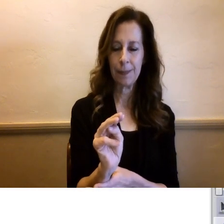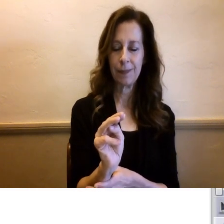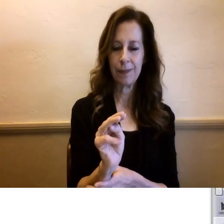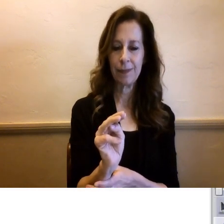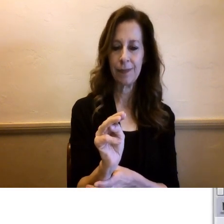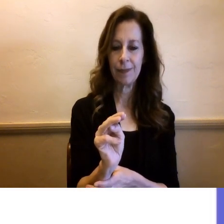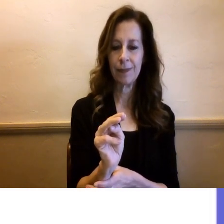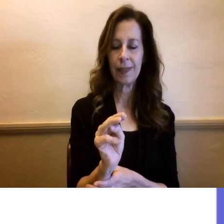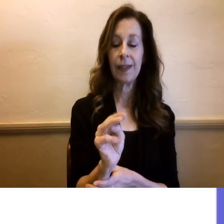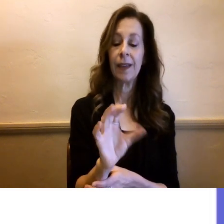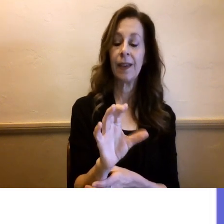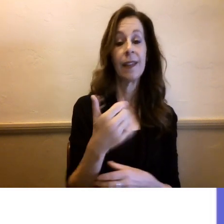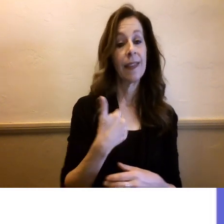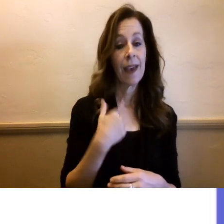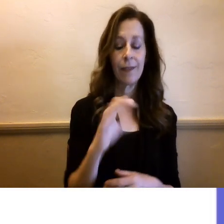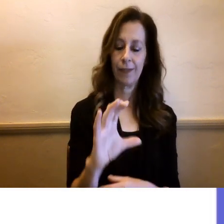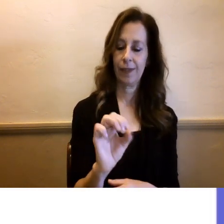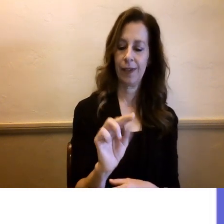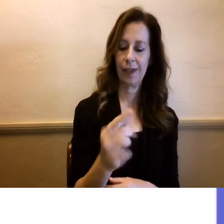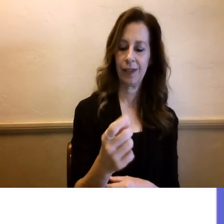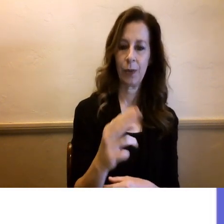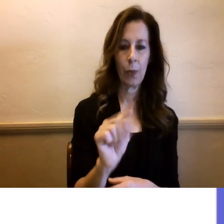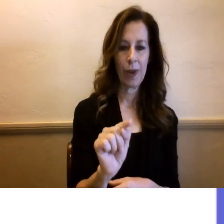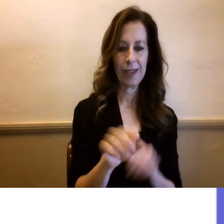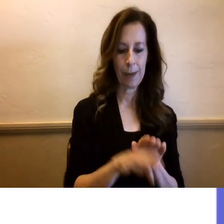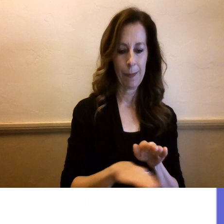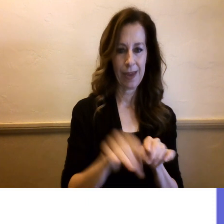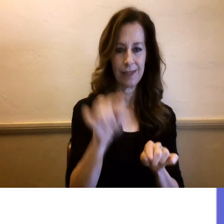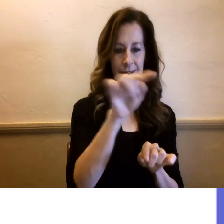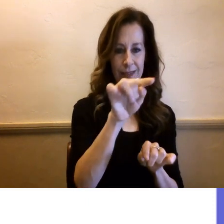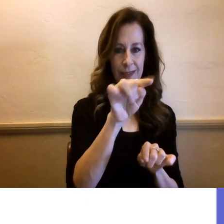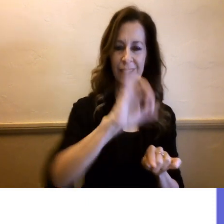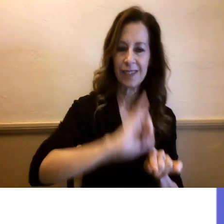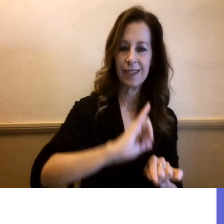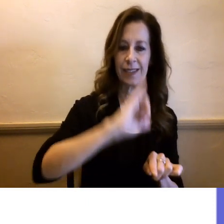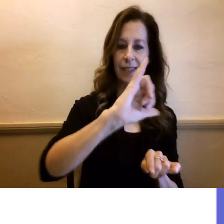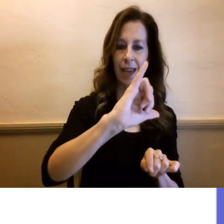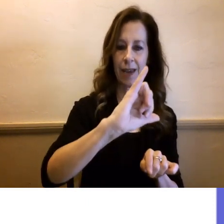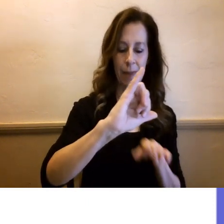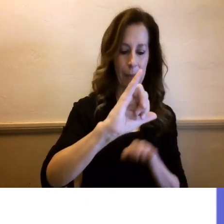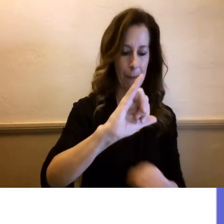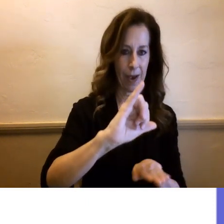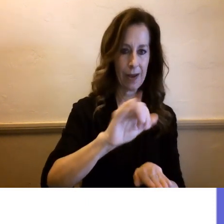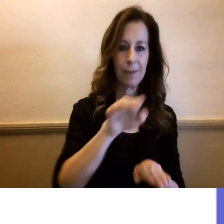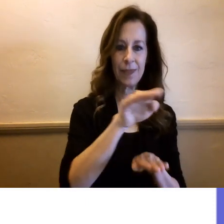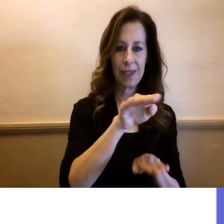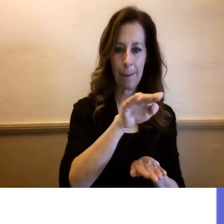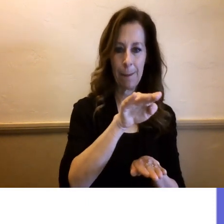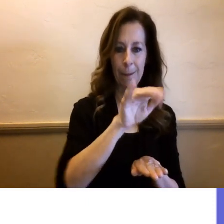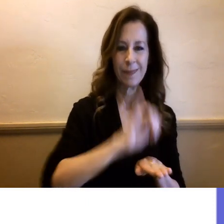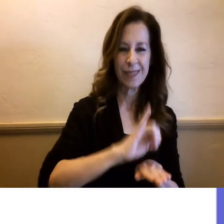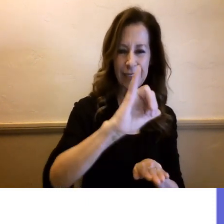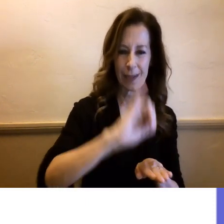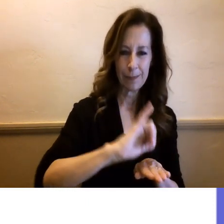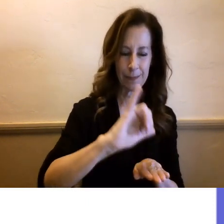Okay. Prisms have congruent bases. The bases are the top and bottom, right, of the shape.